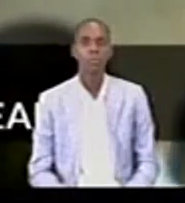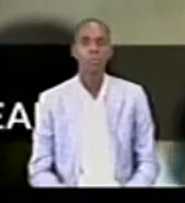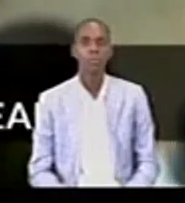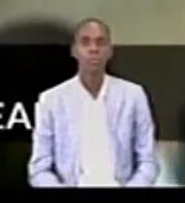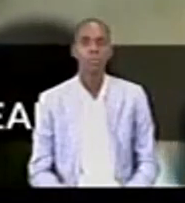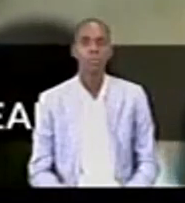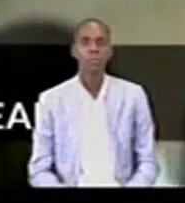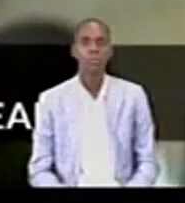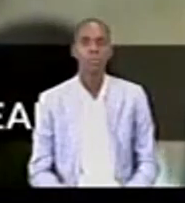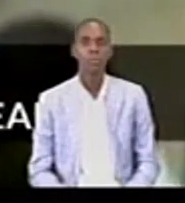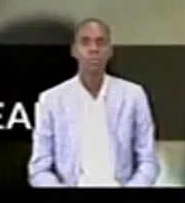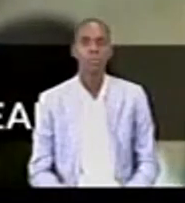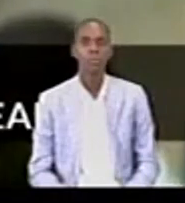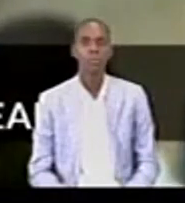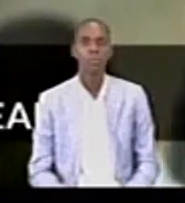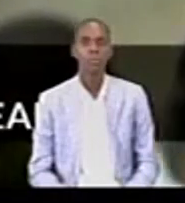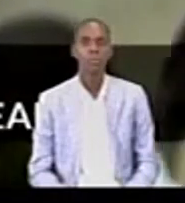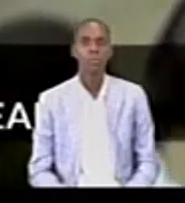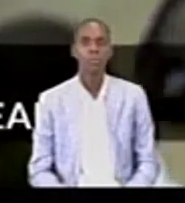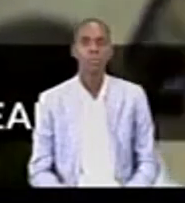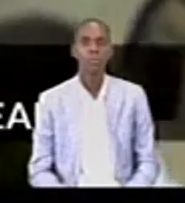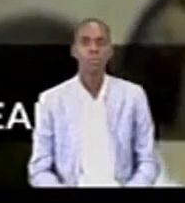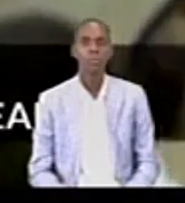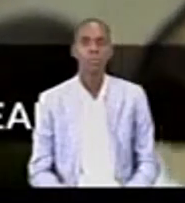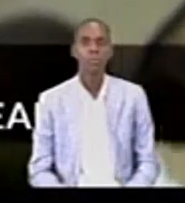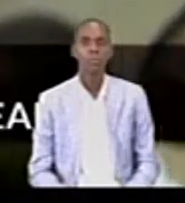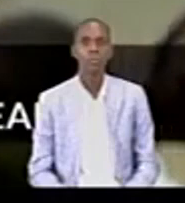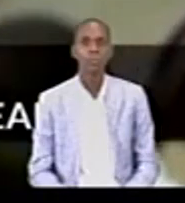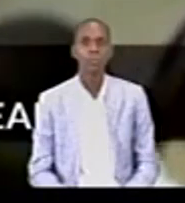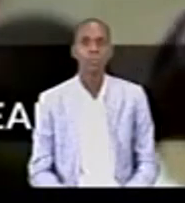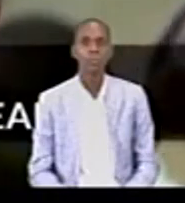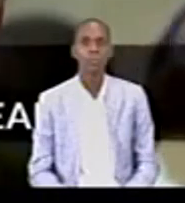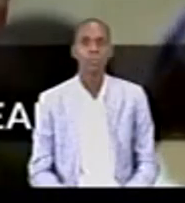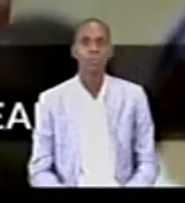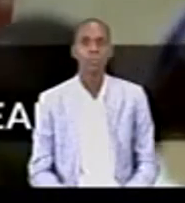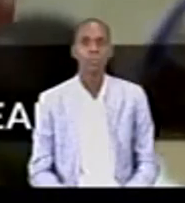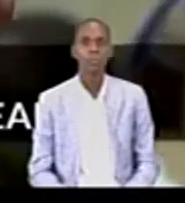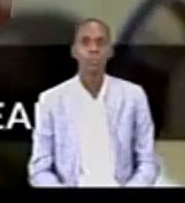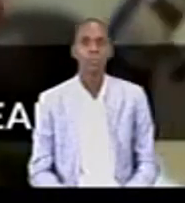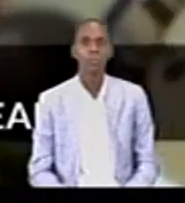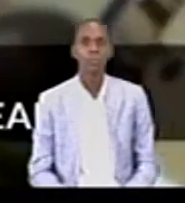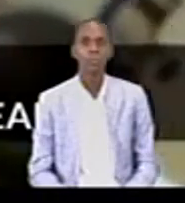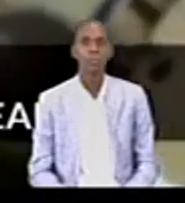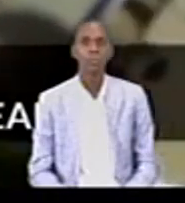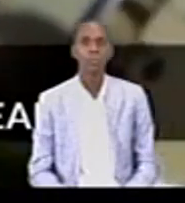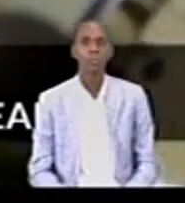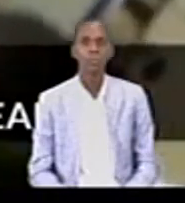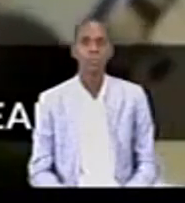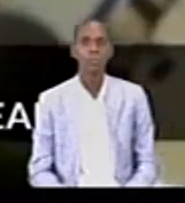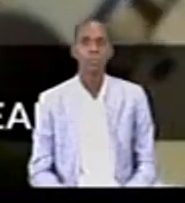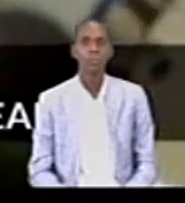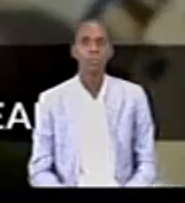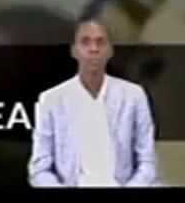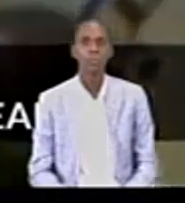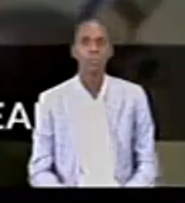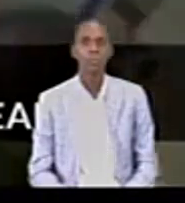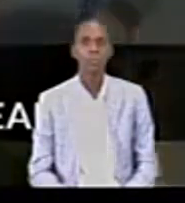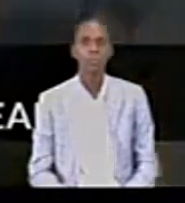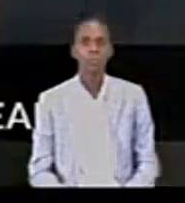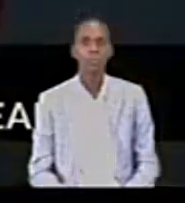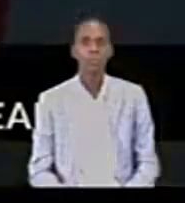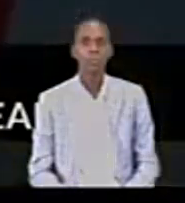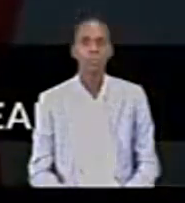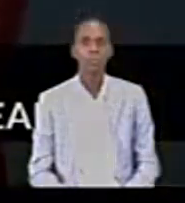and fixed on high. Thy faithfulness unto all men abideth forever near.